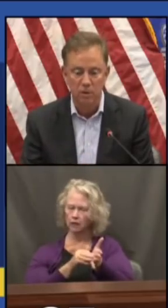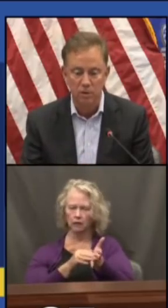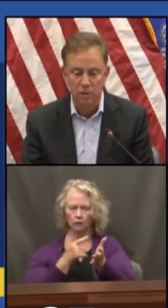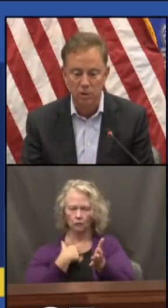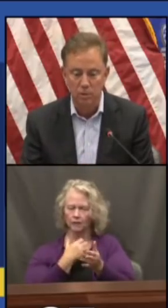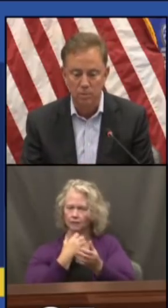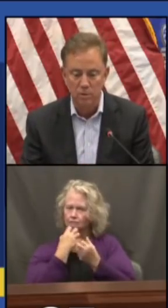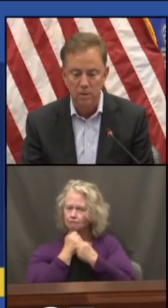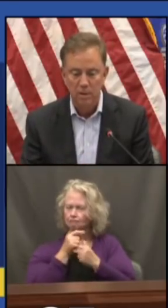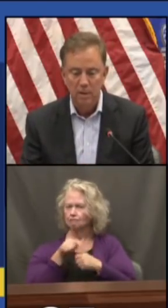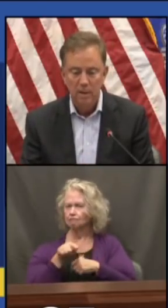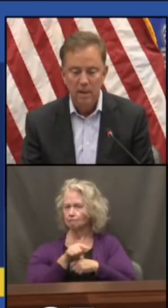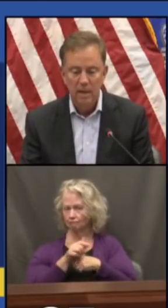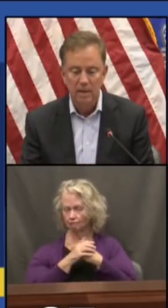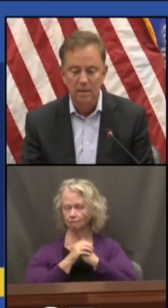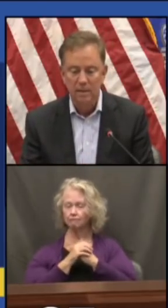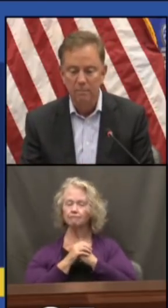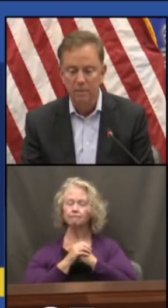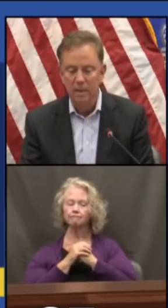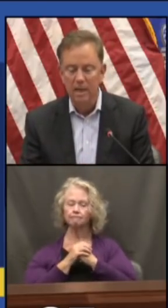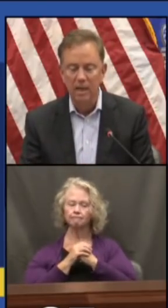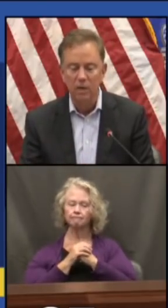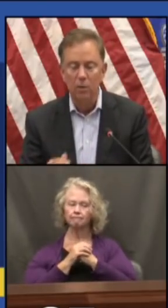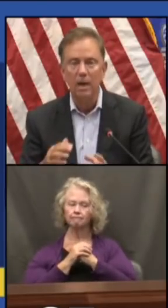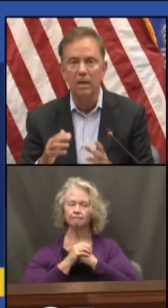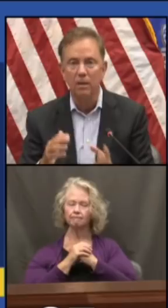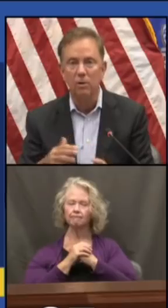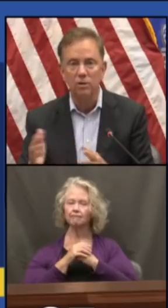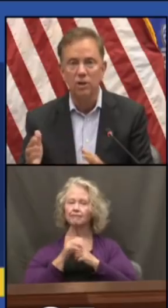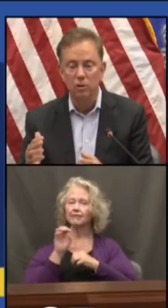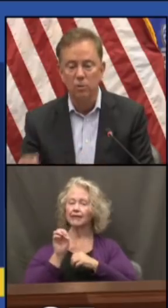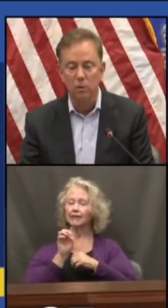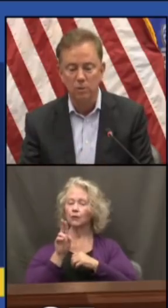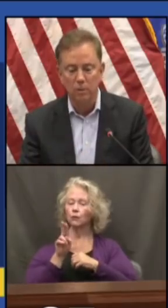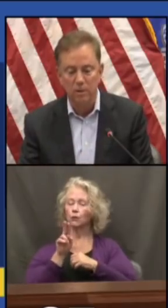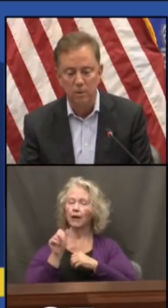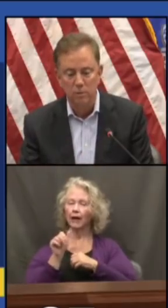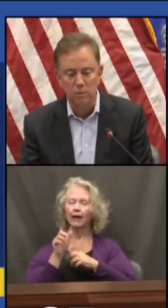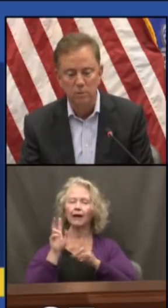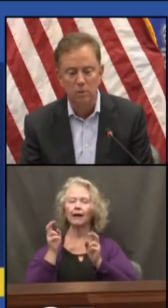ones at the nursing homes. And the EUA, the Emergency Use